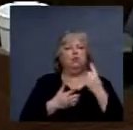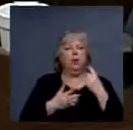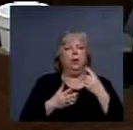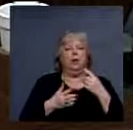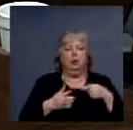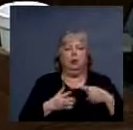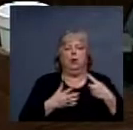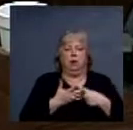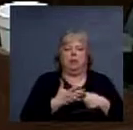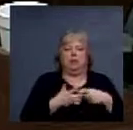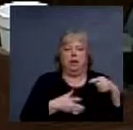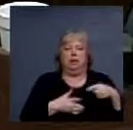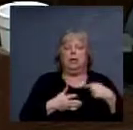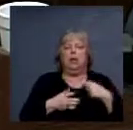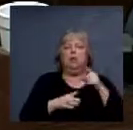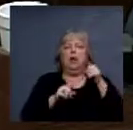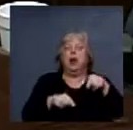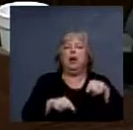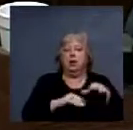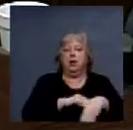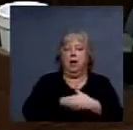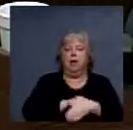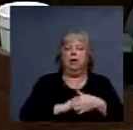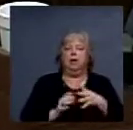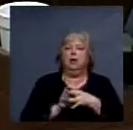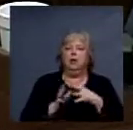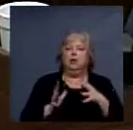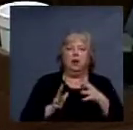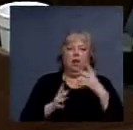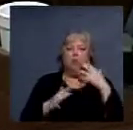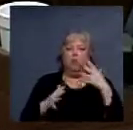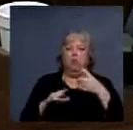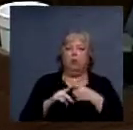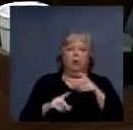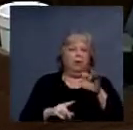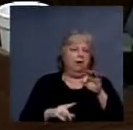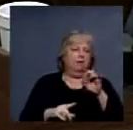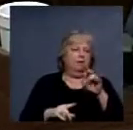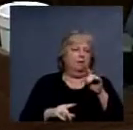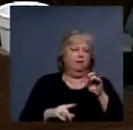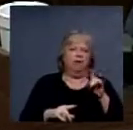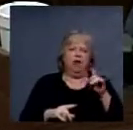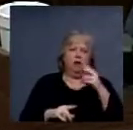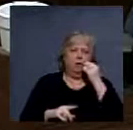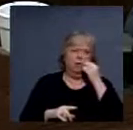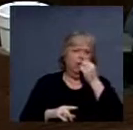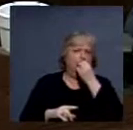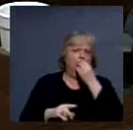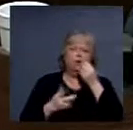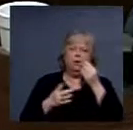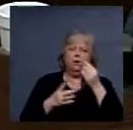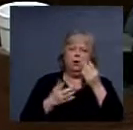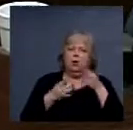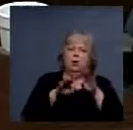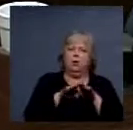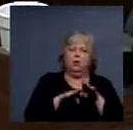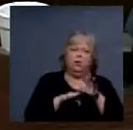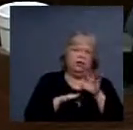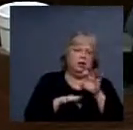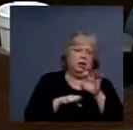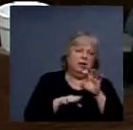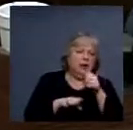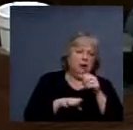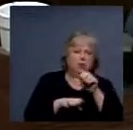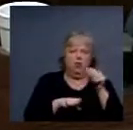this was discussed. There's a lot of noise out of the Faded Rose, I think, closes at 10 or 10:30. And there's street noise when you're out